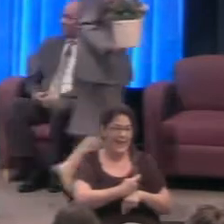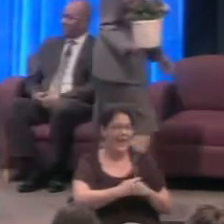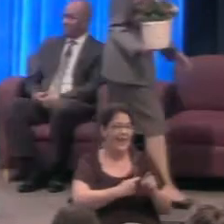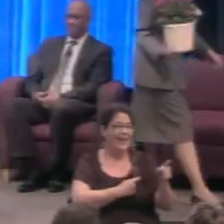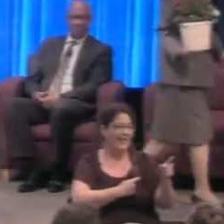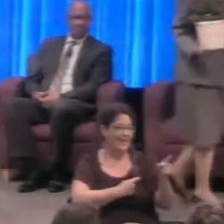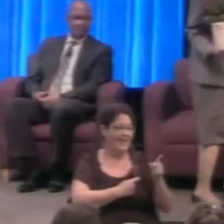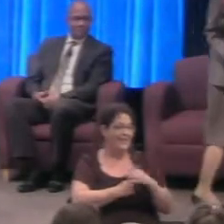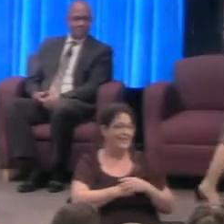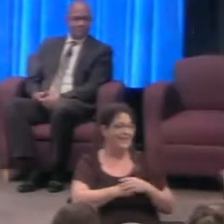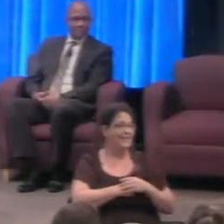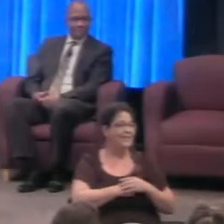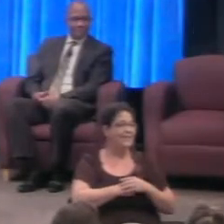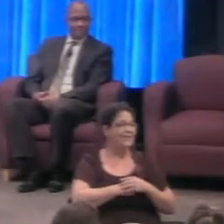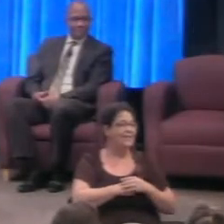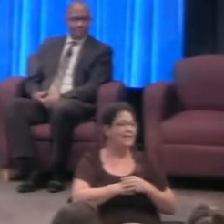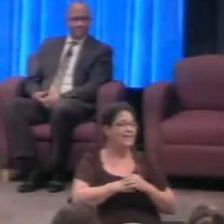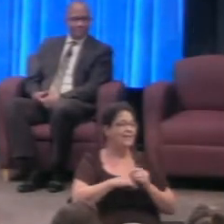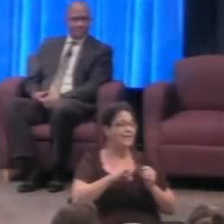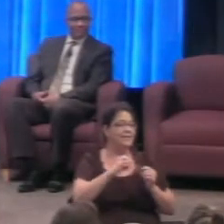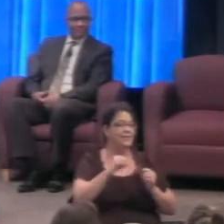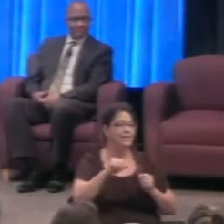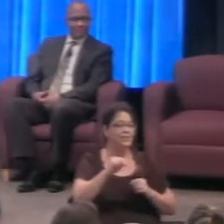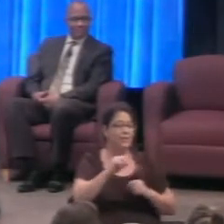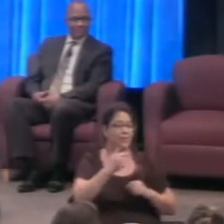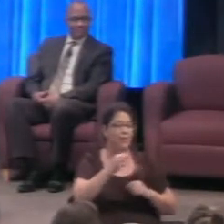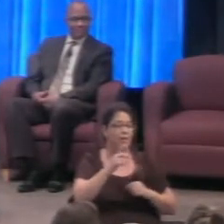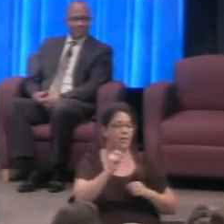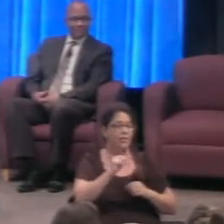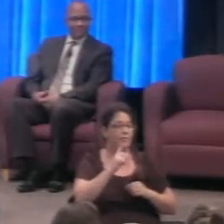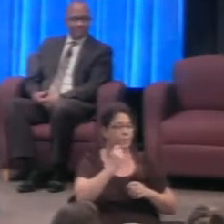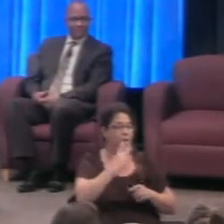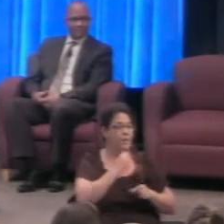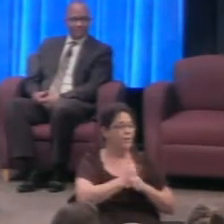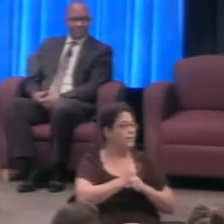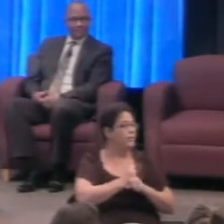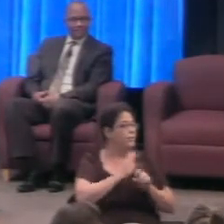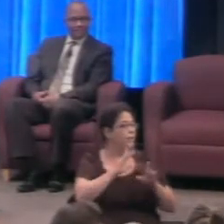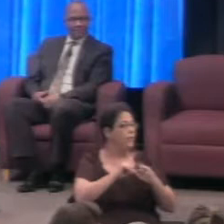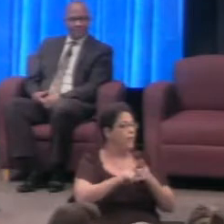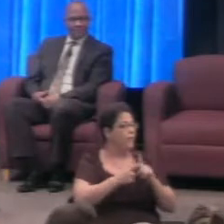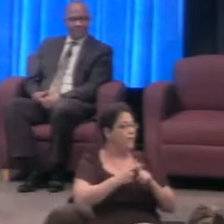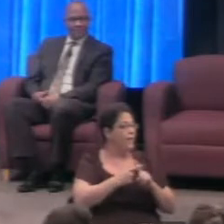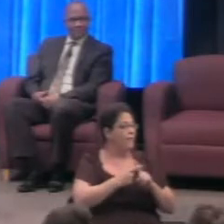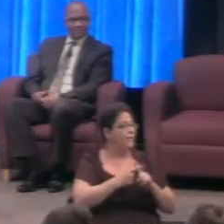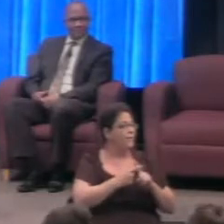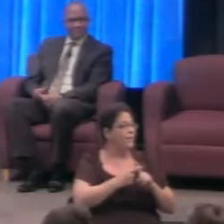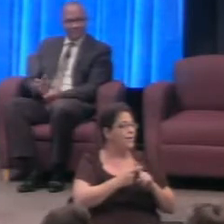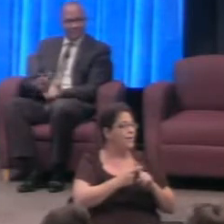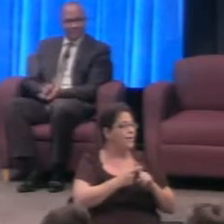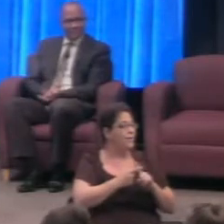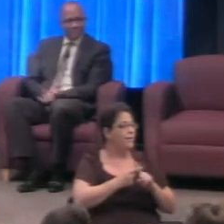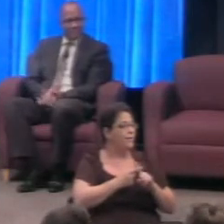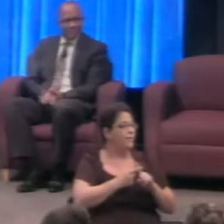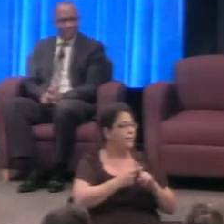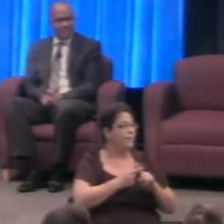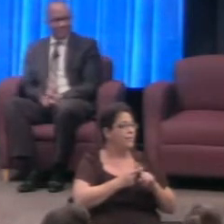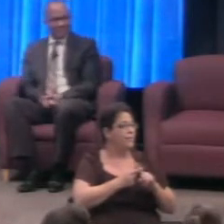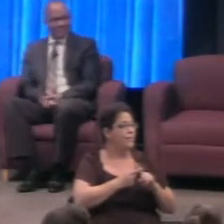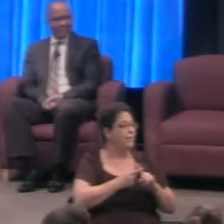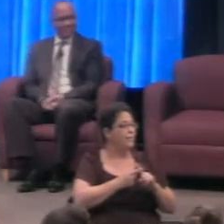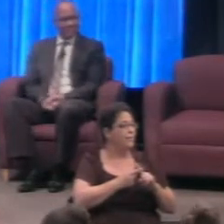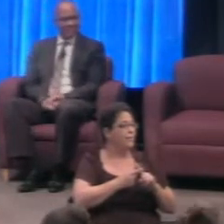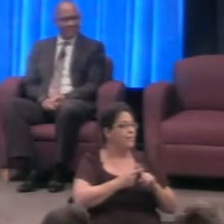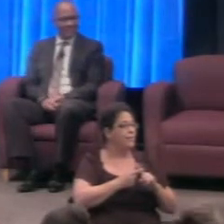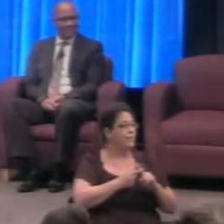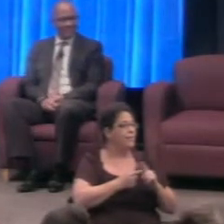And Joan Darding has been retired for a number of years and has been a great friend. And my award talked about setting up a lieutenant's program,